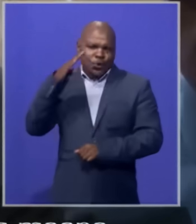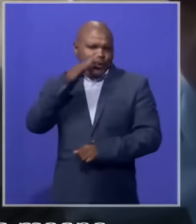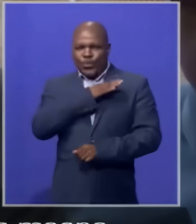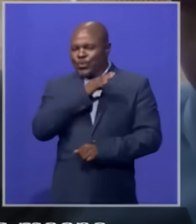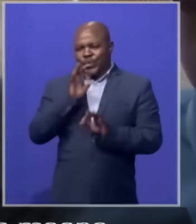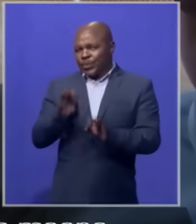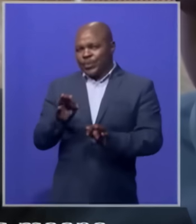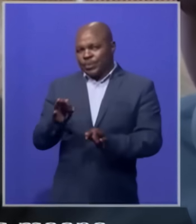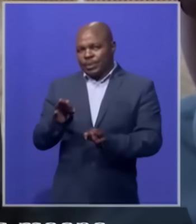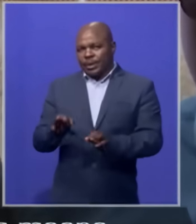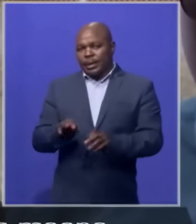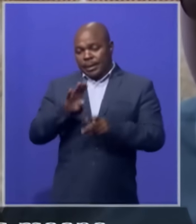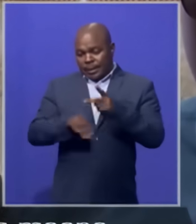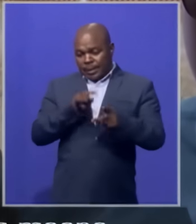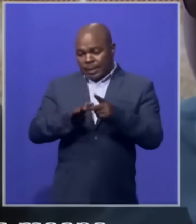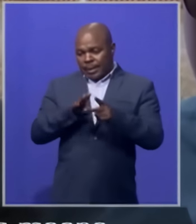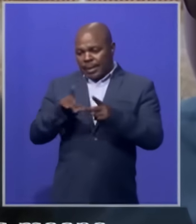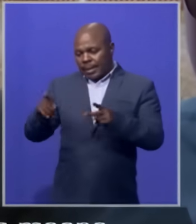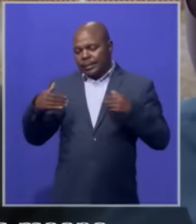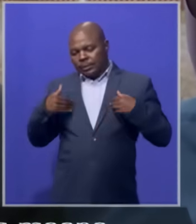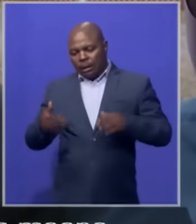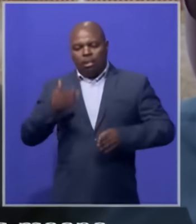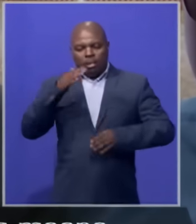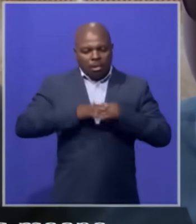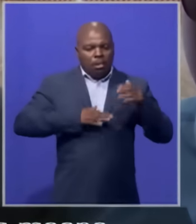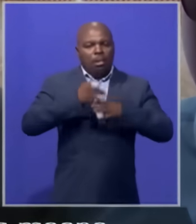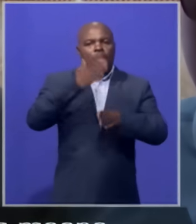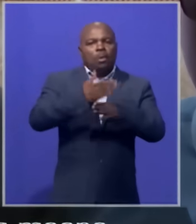designs. They started to do the construction